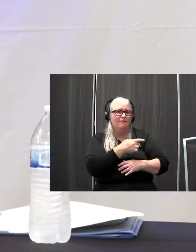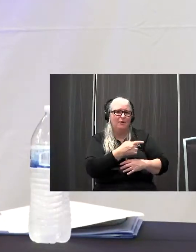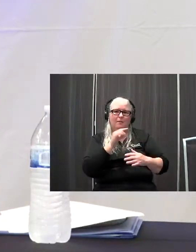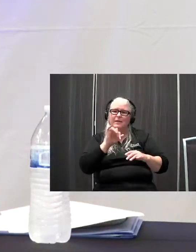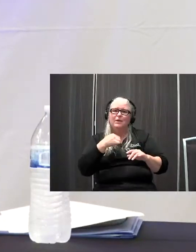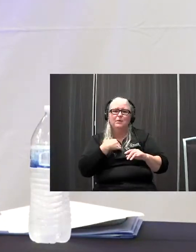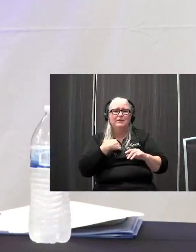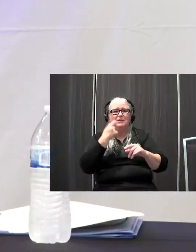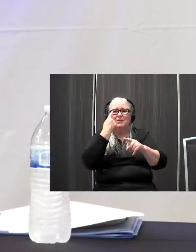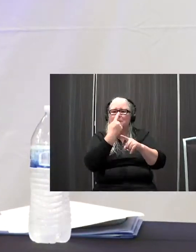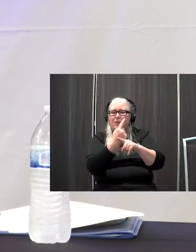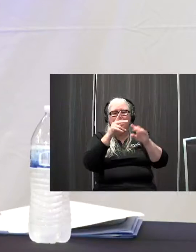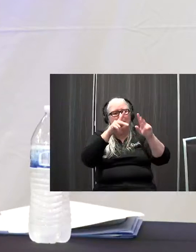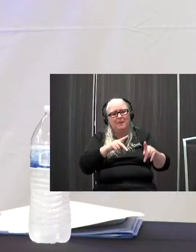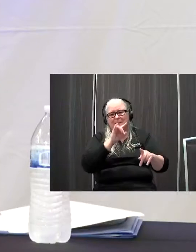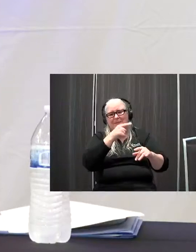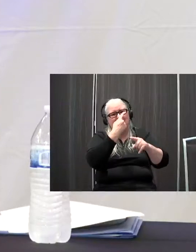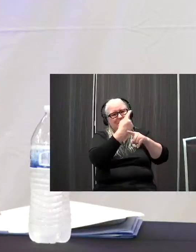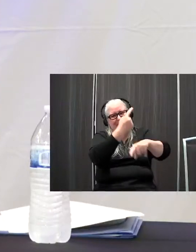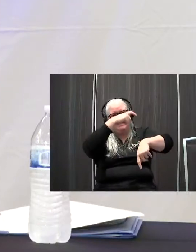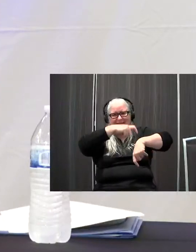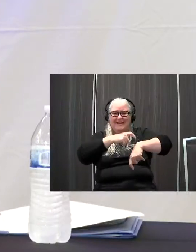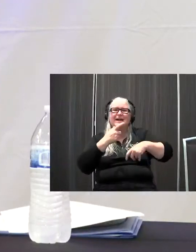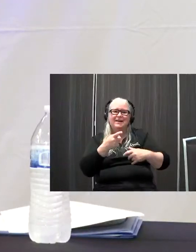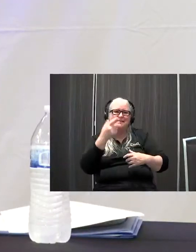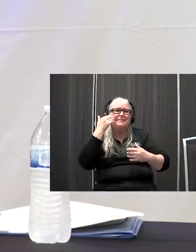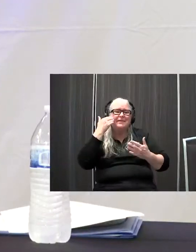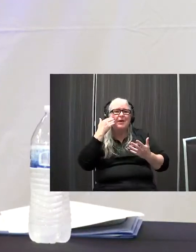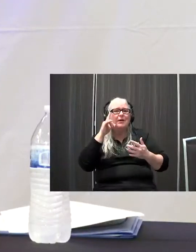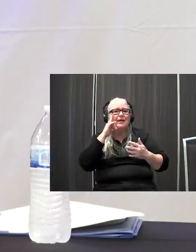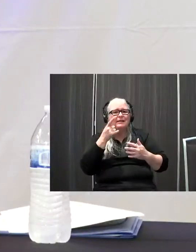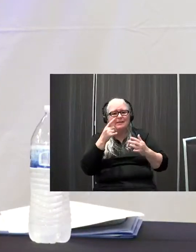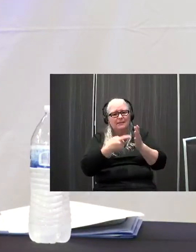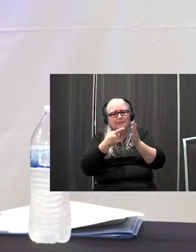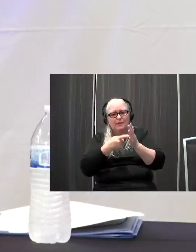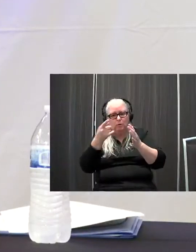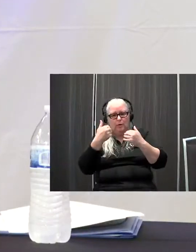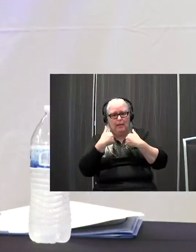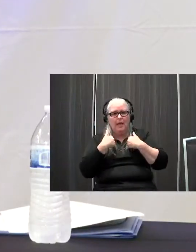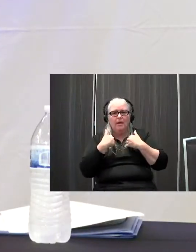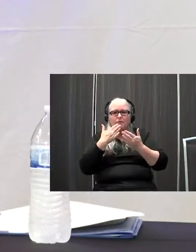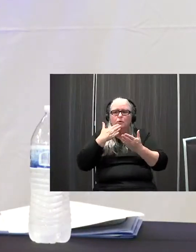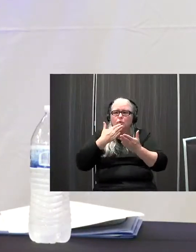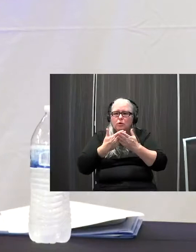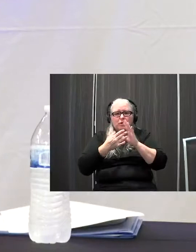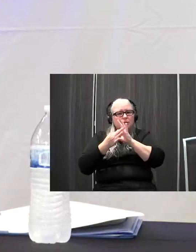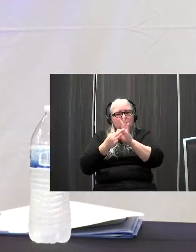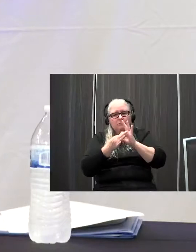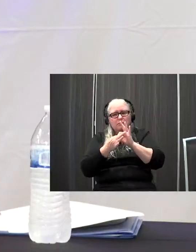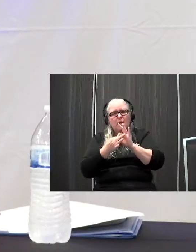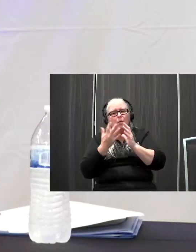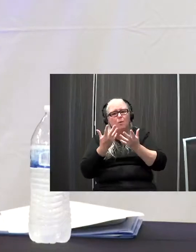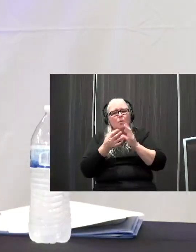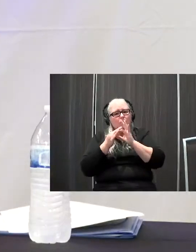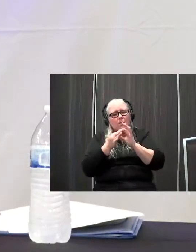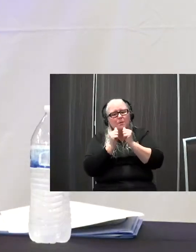was the right one and at the right time. So also kind of being okay, because I think sometimes you get into personal relationships with people, and it's good. But sometimes there